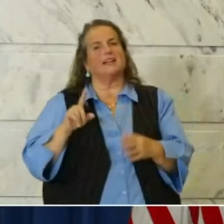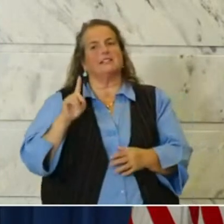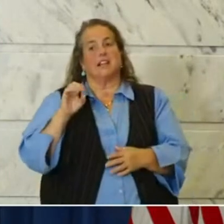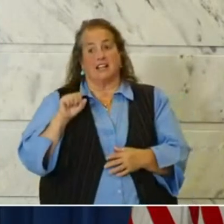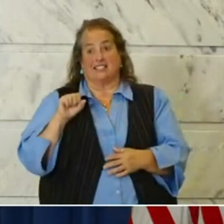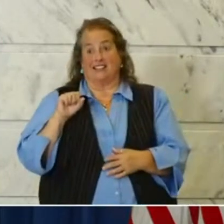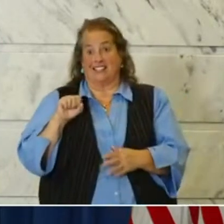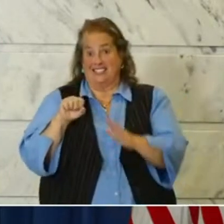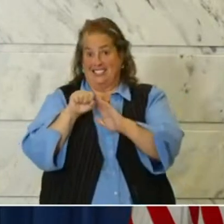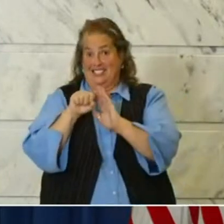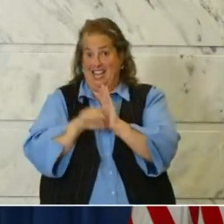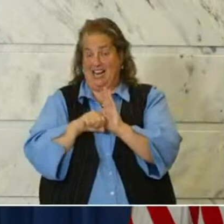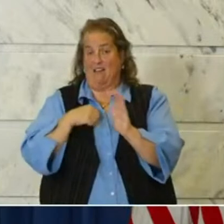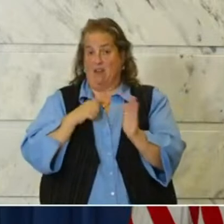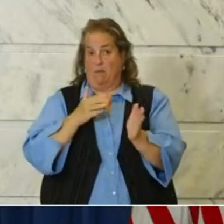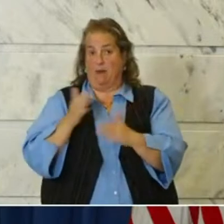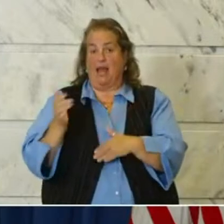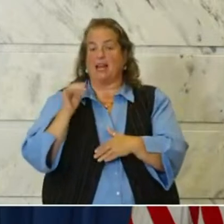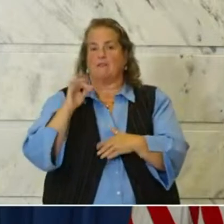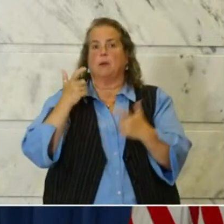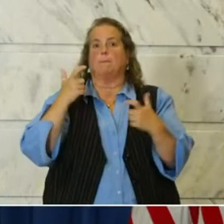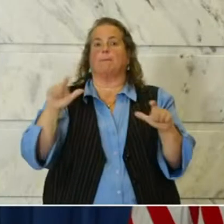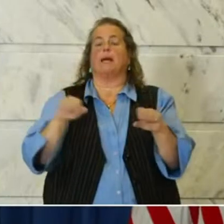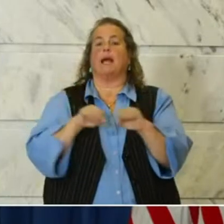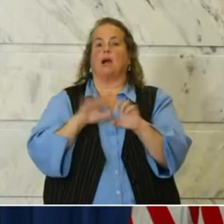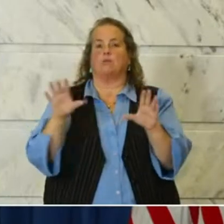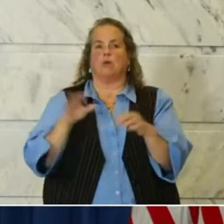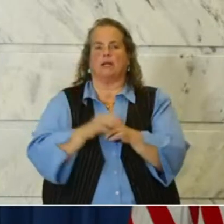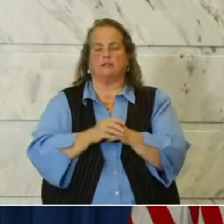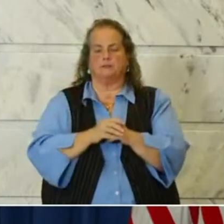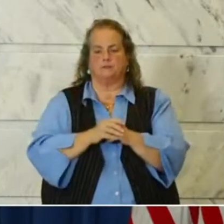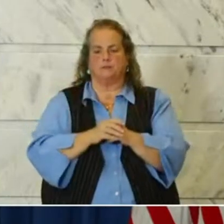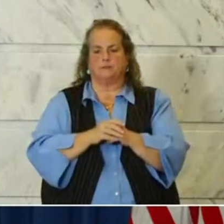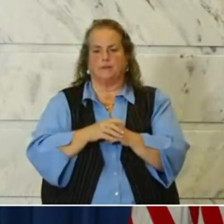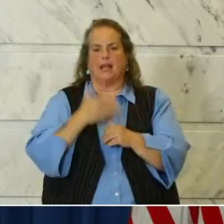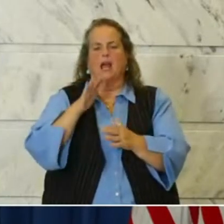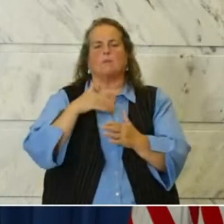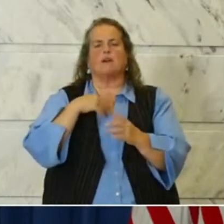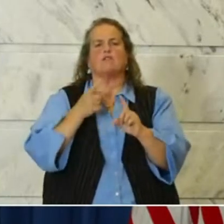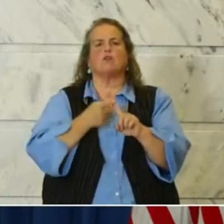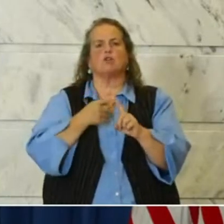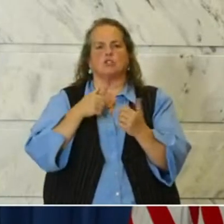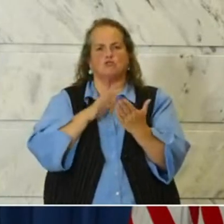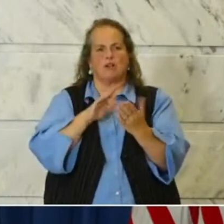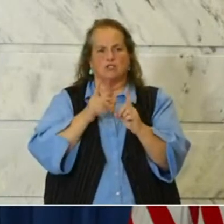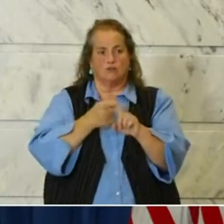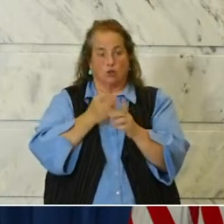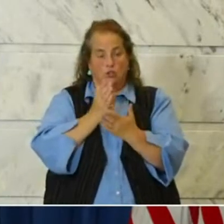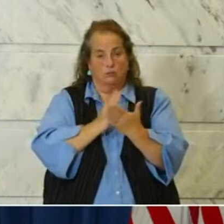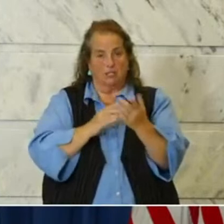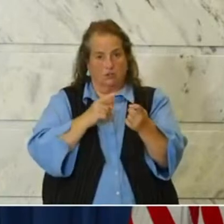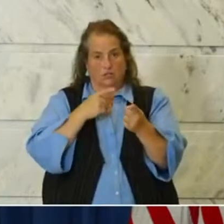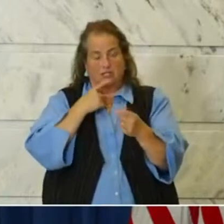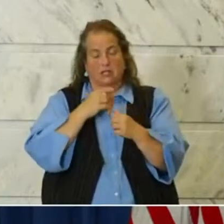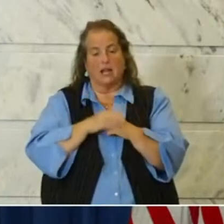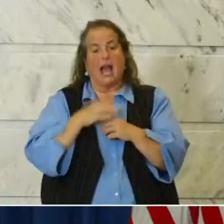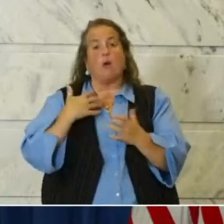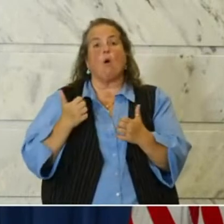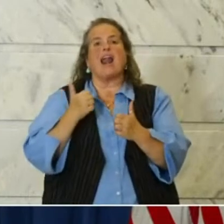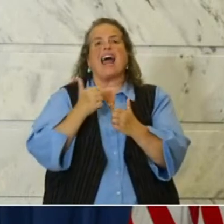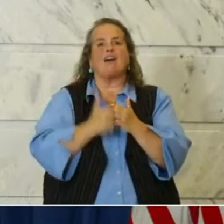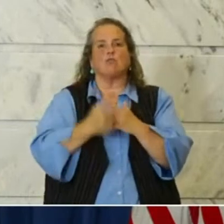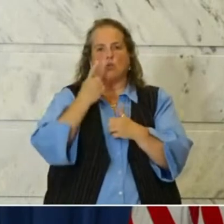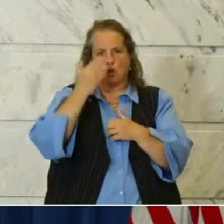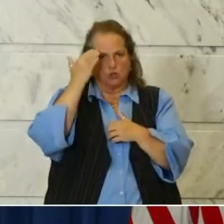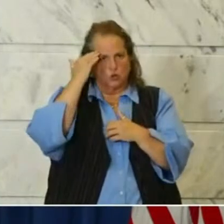what happens if there is an outbreak. Let me first address the first piece of that. I want everybody to know what's